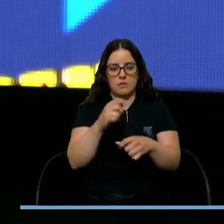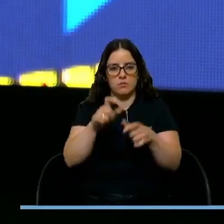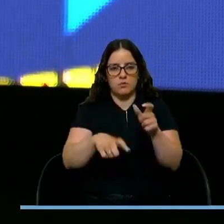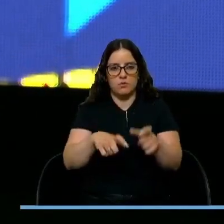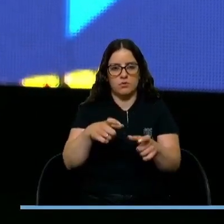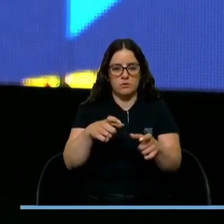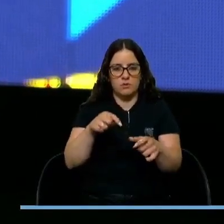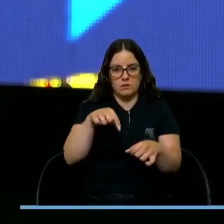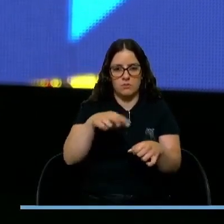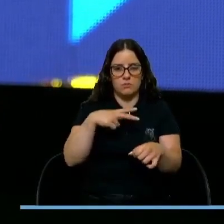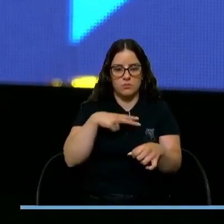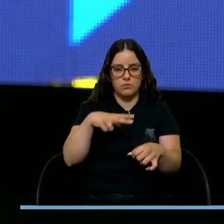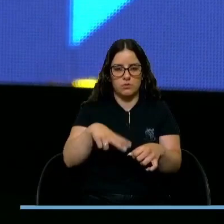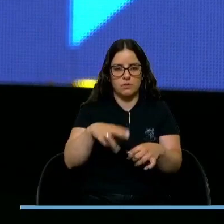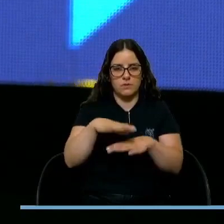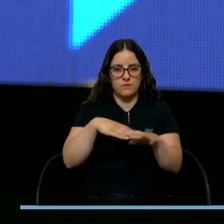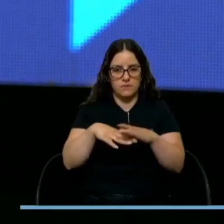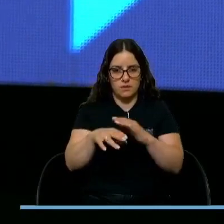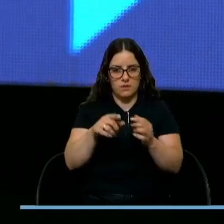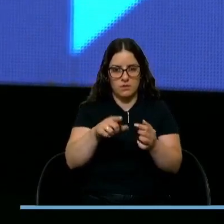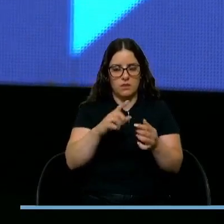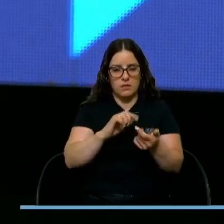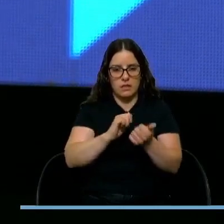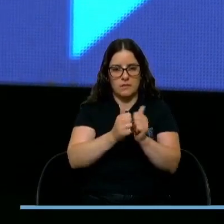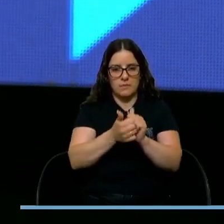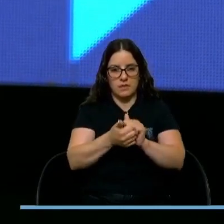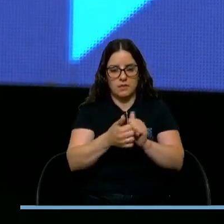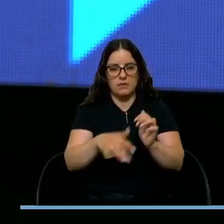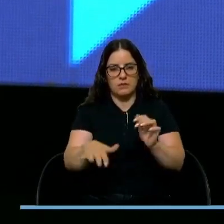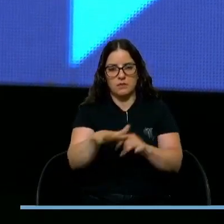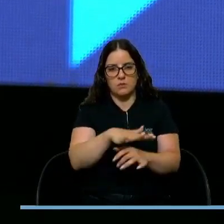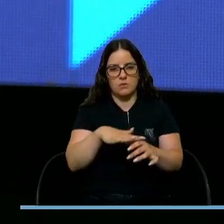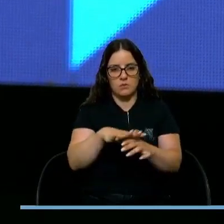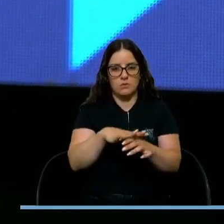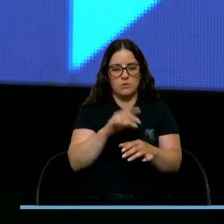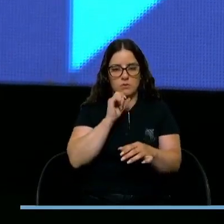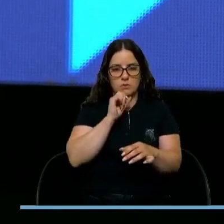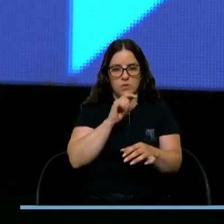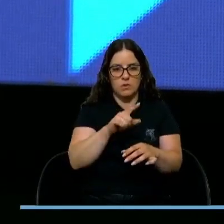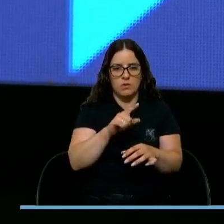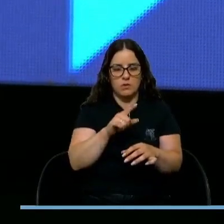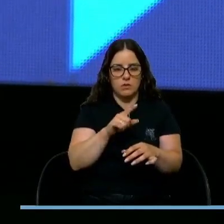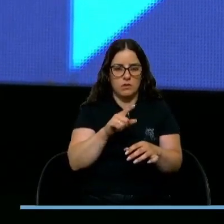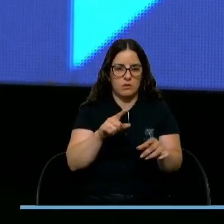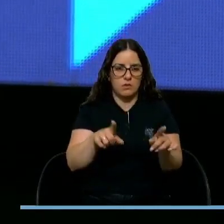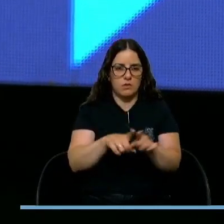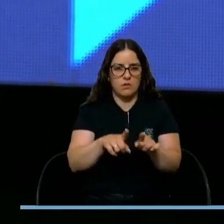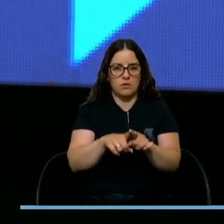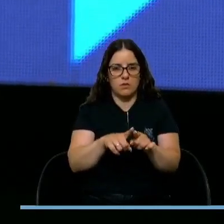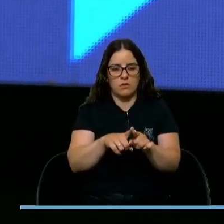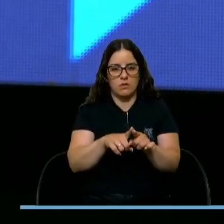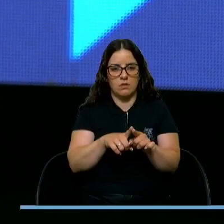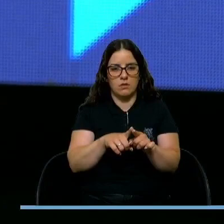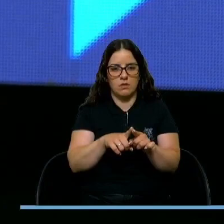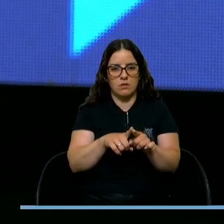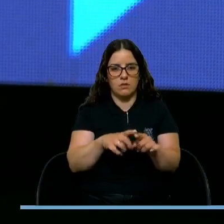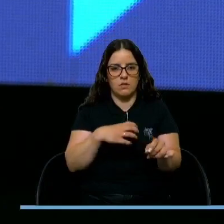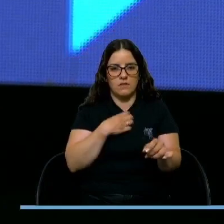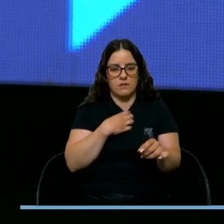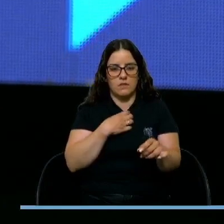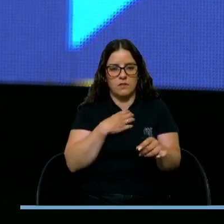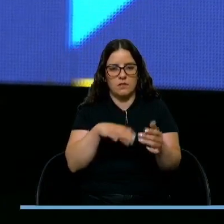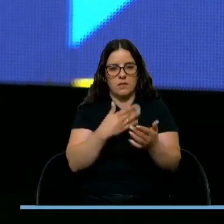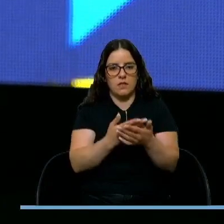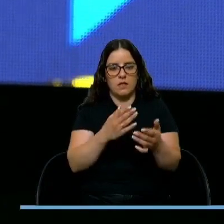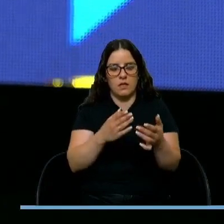being done by the operators in Portugal, or the providers, and what this